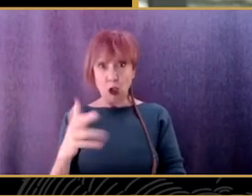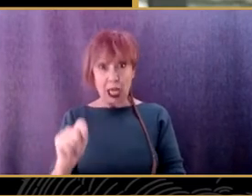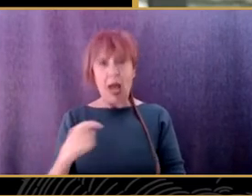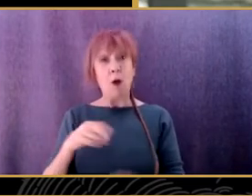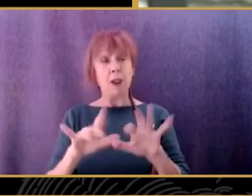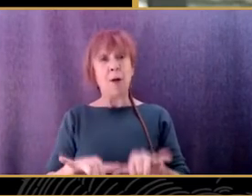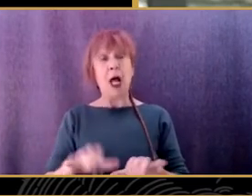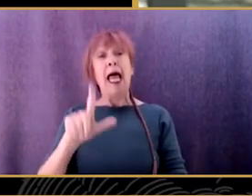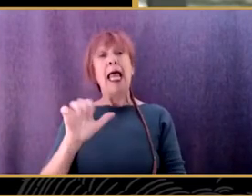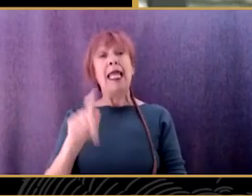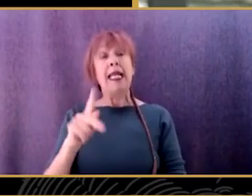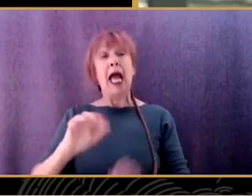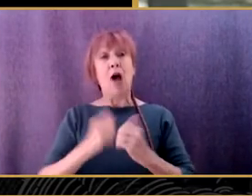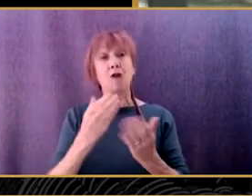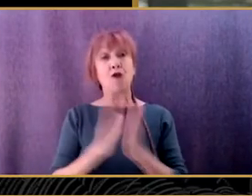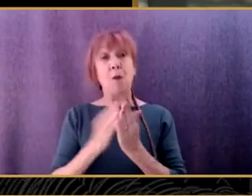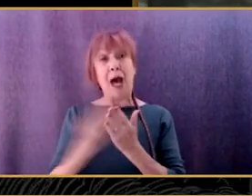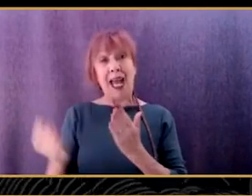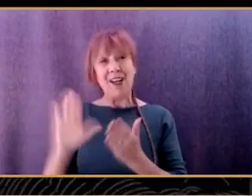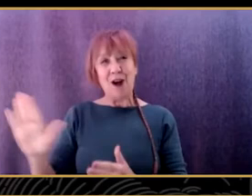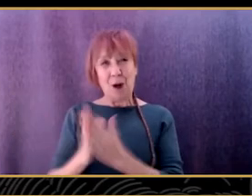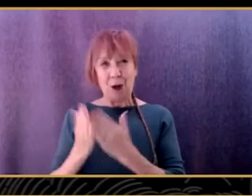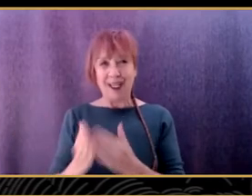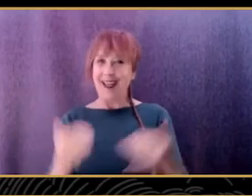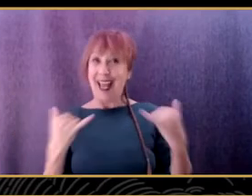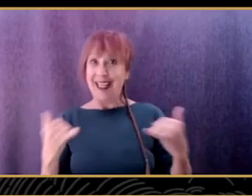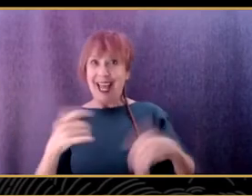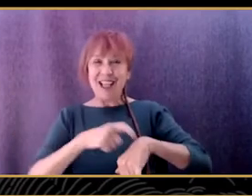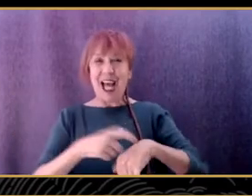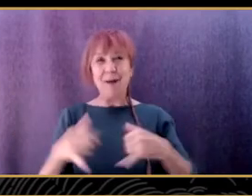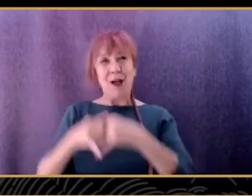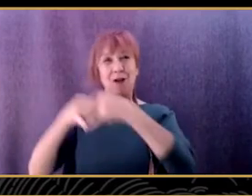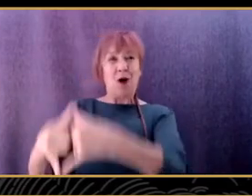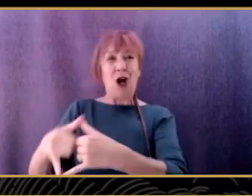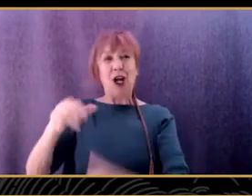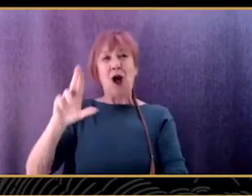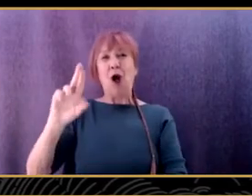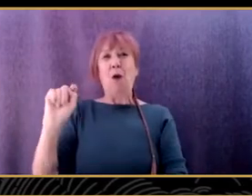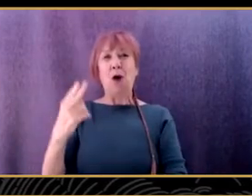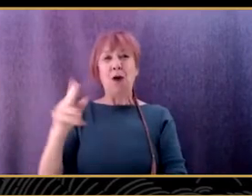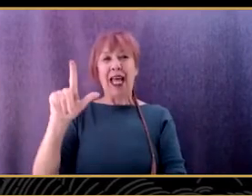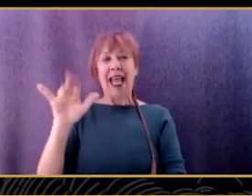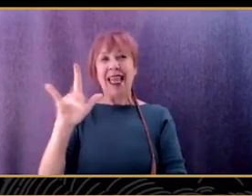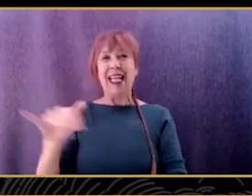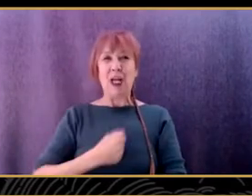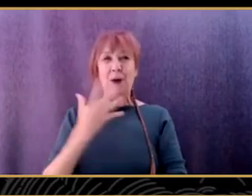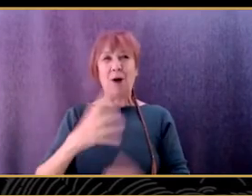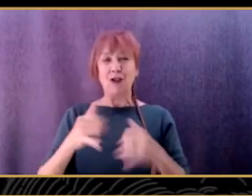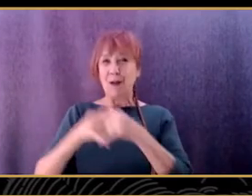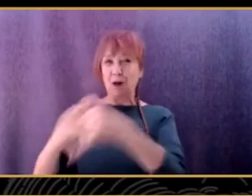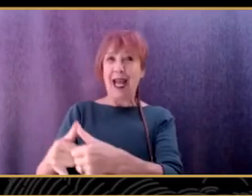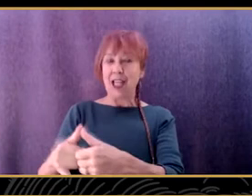drop a link to purchase Defacing the Monument And now it's time to award the Ruth Lilly Poetry Prize In